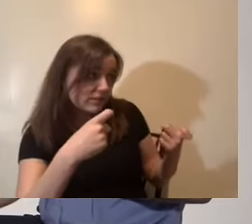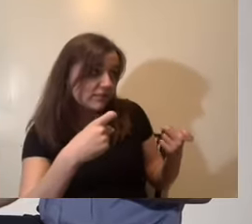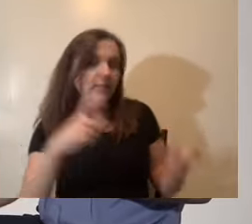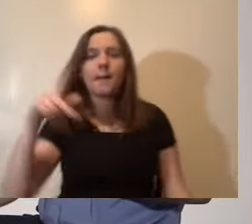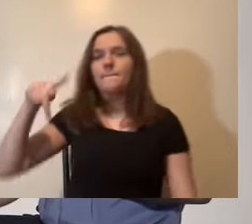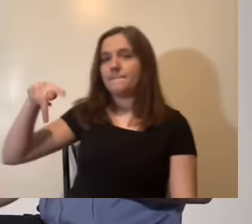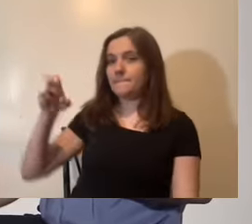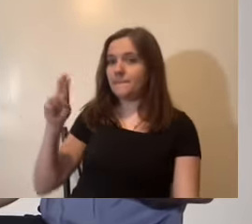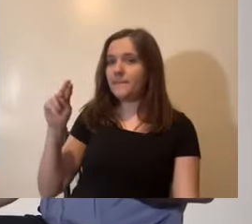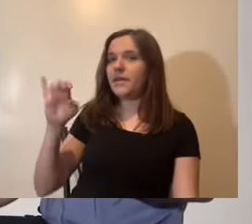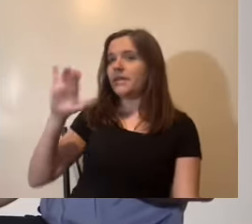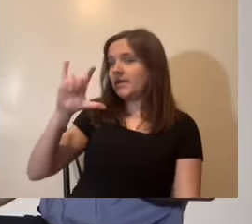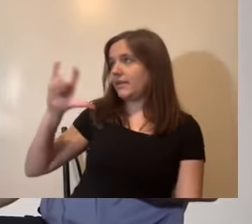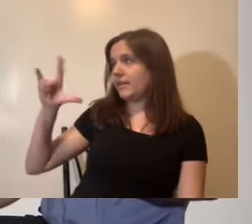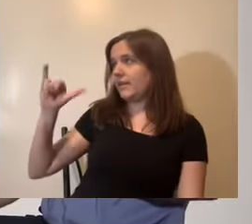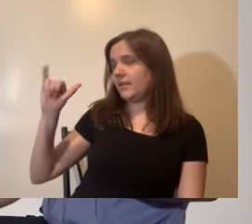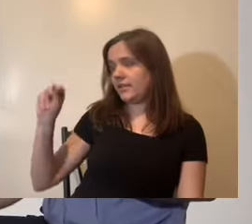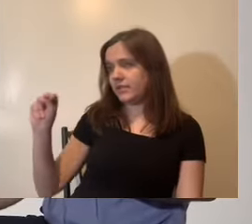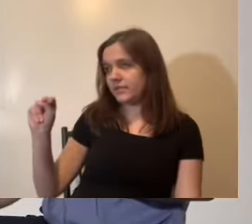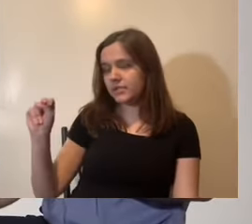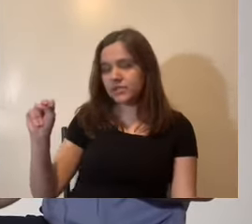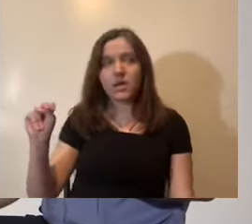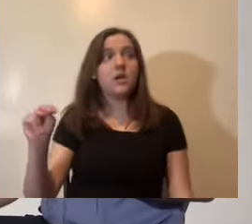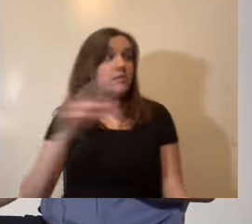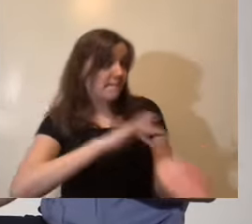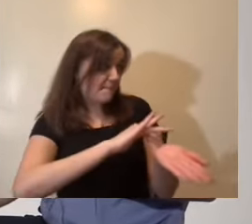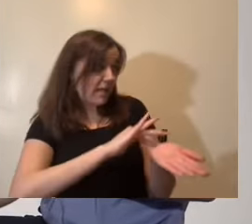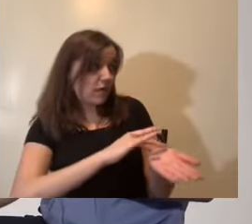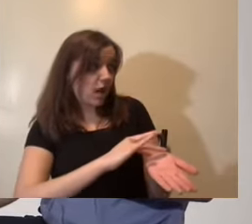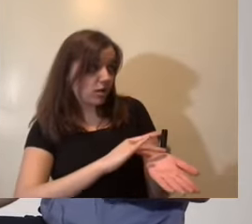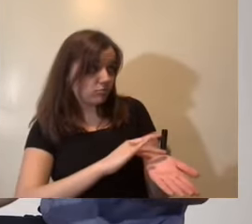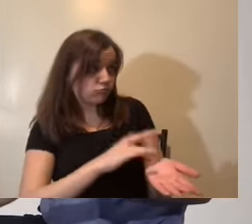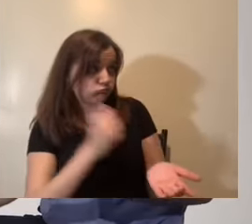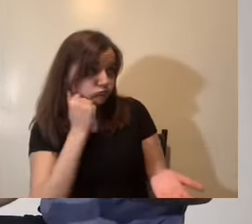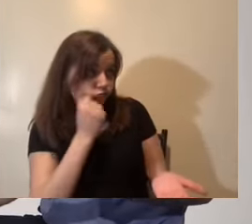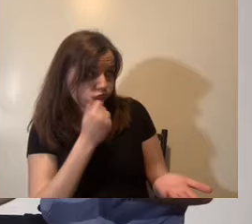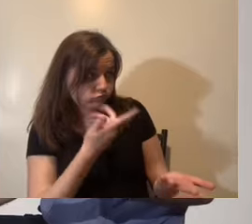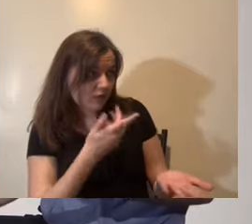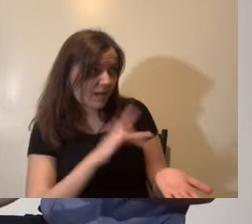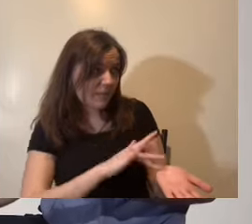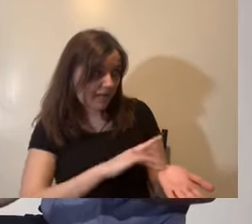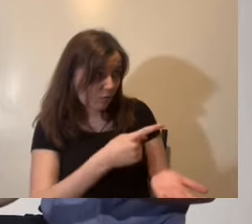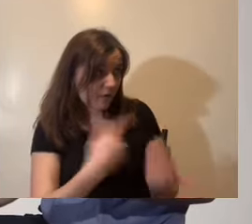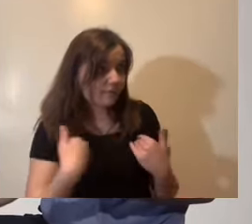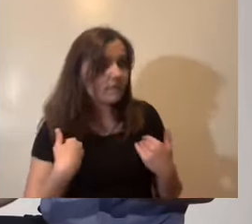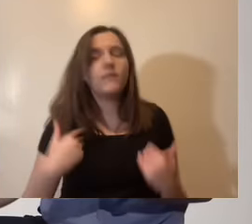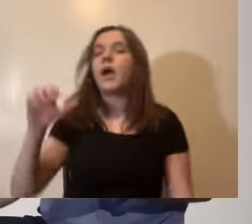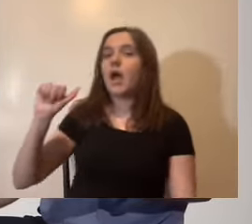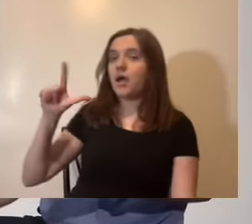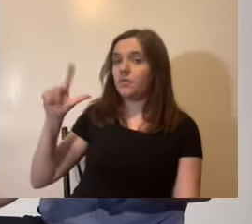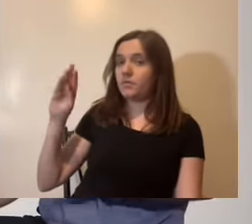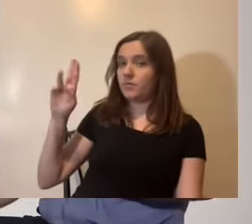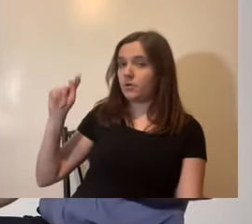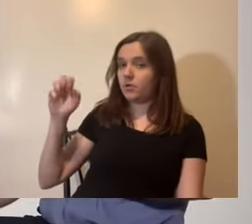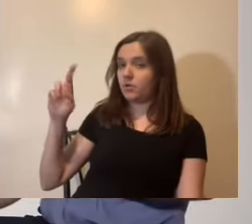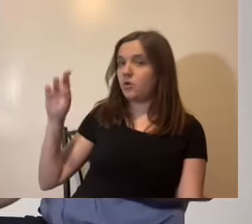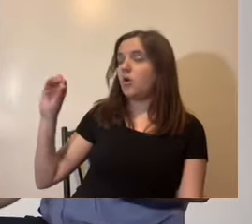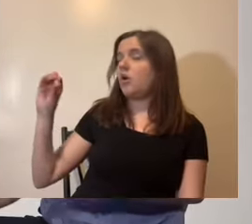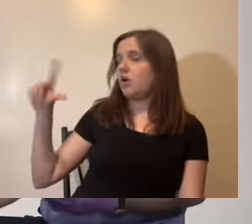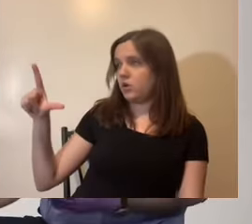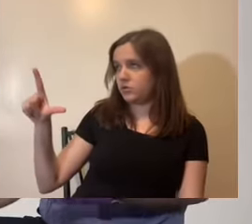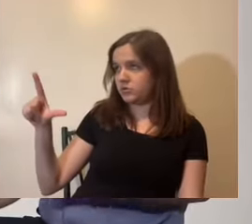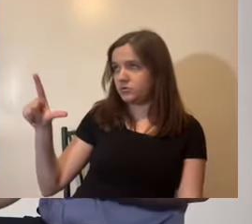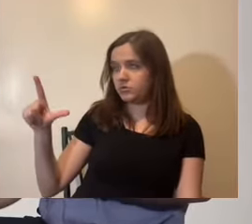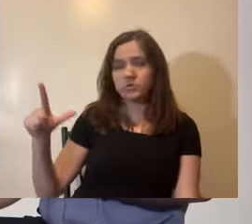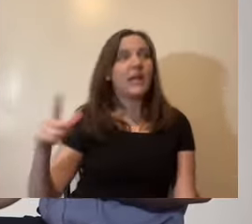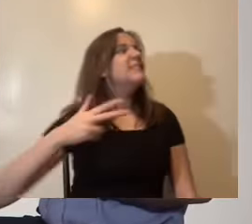medications currently? Albuterol. Do you take the albuterol? Okay. And past medical history? I have asthma. Okay, you have, so